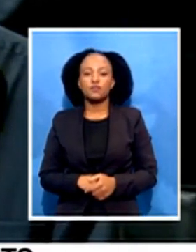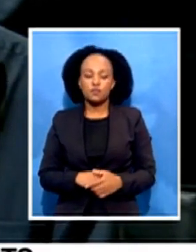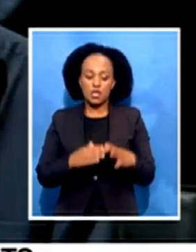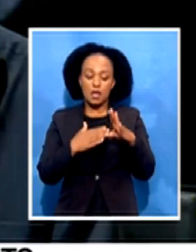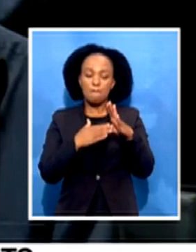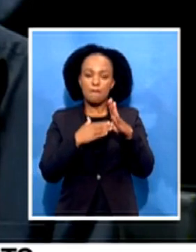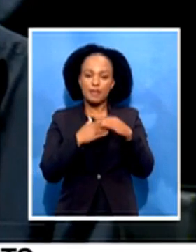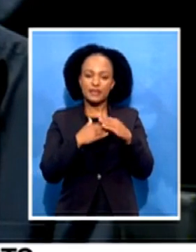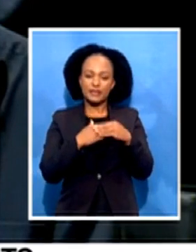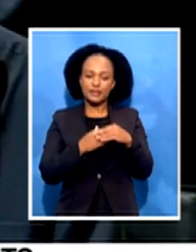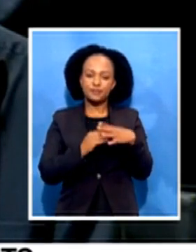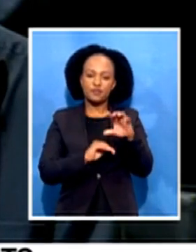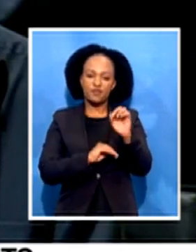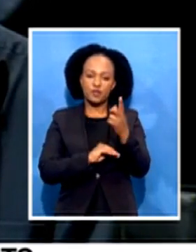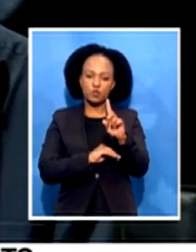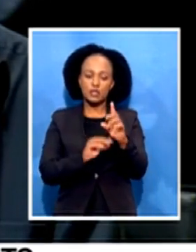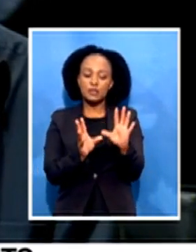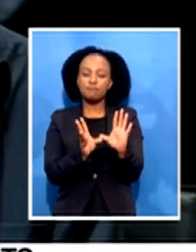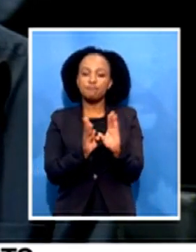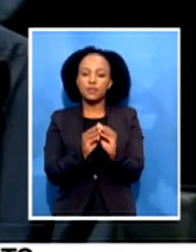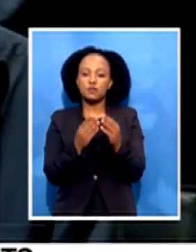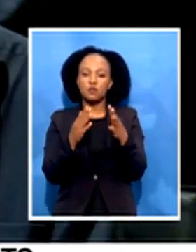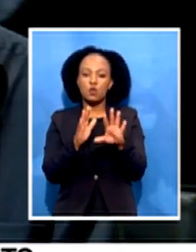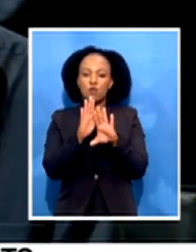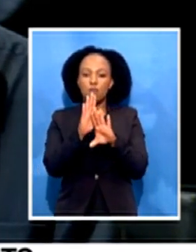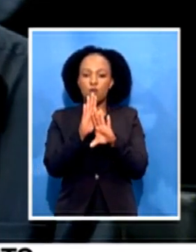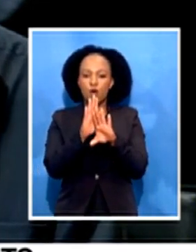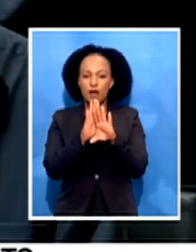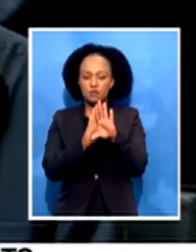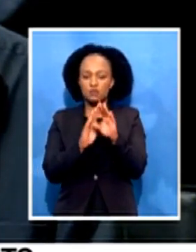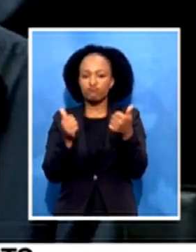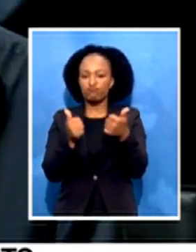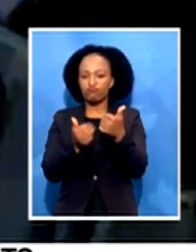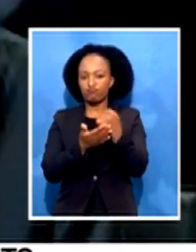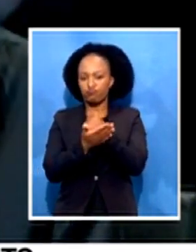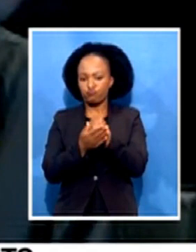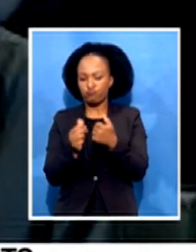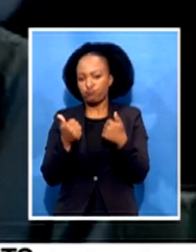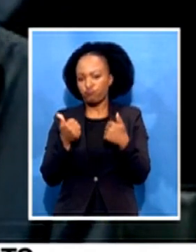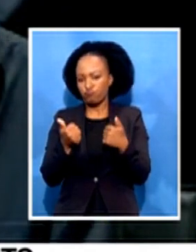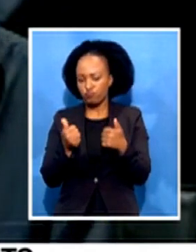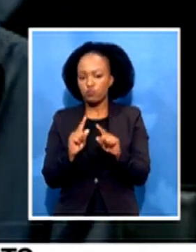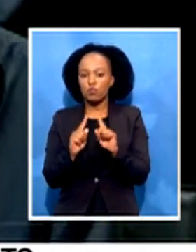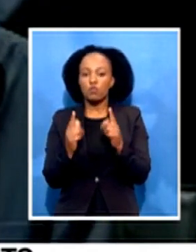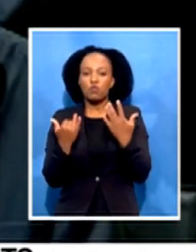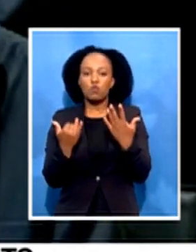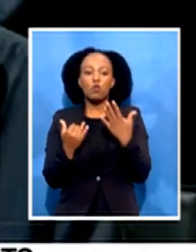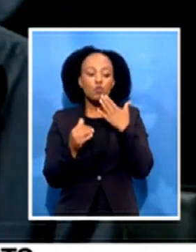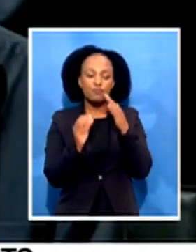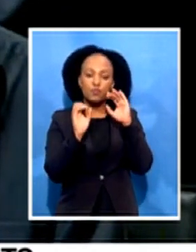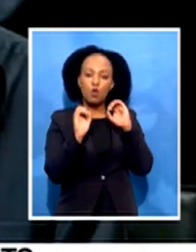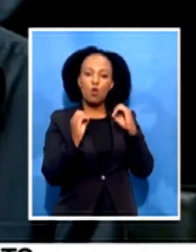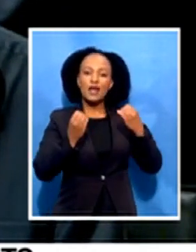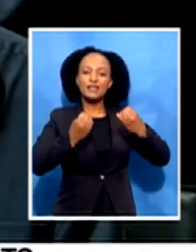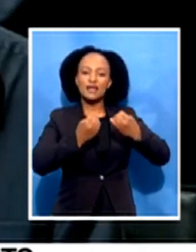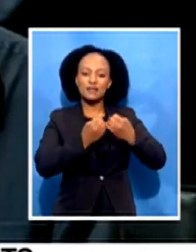that progress has been registered so far, in particular in strengthening organizational machinery to place our